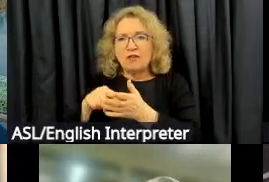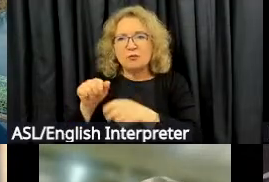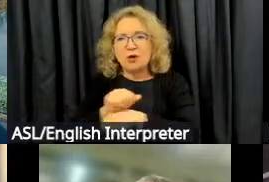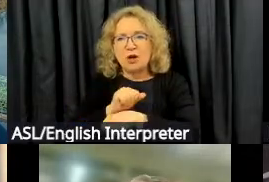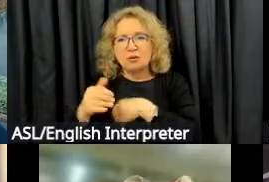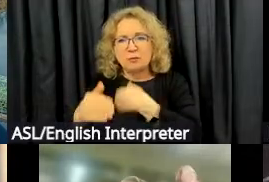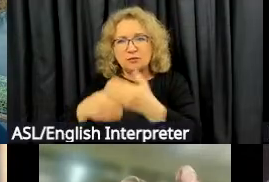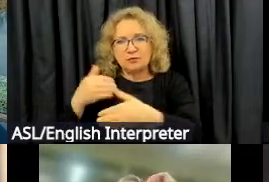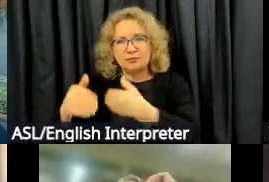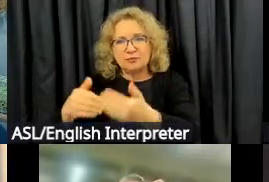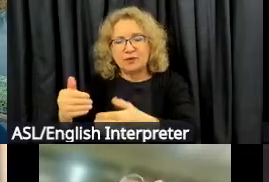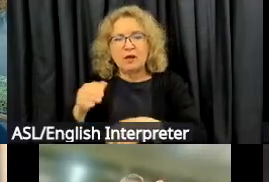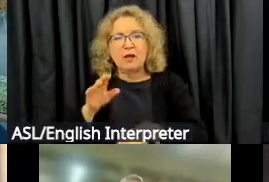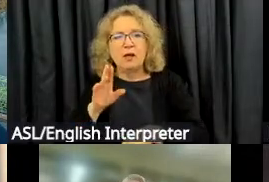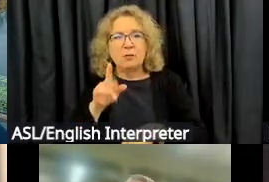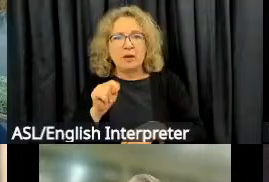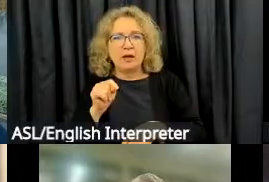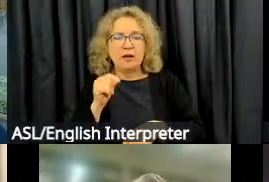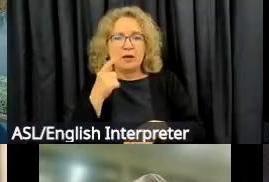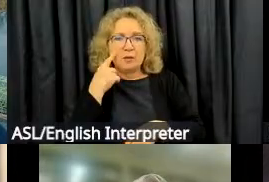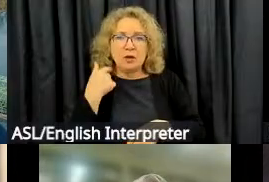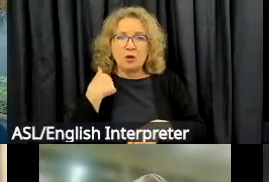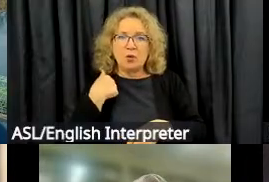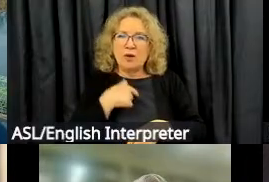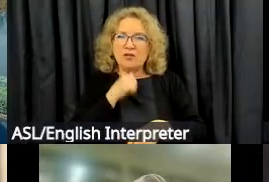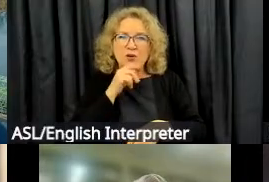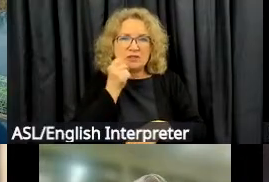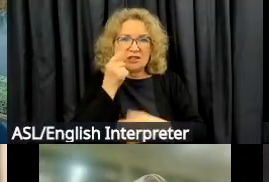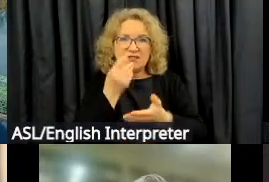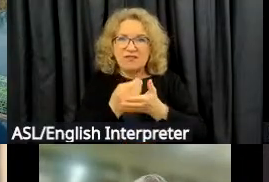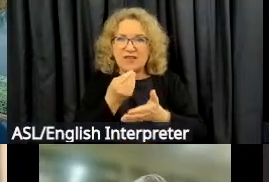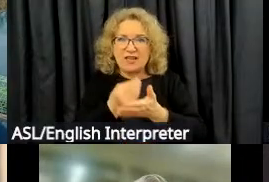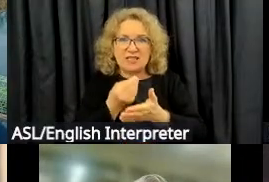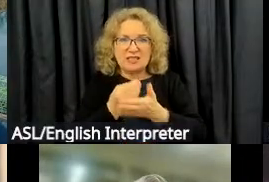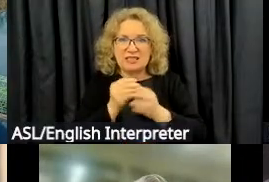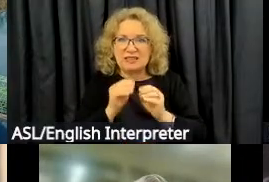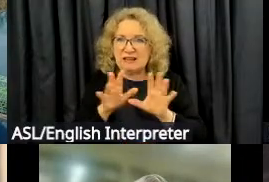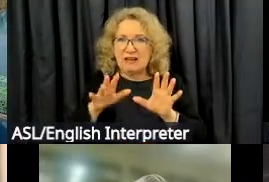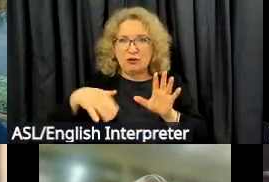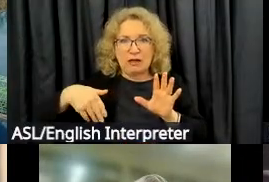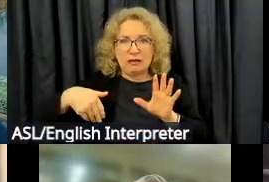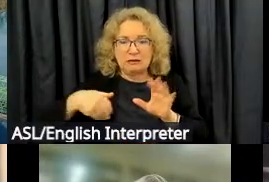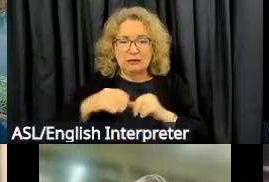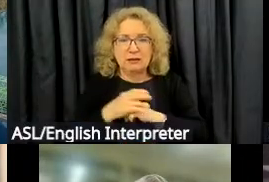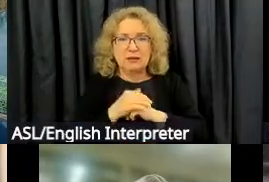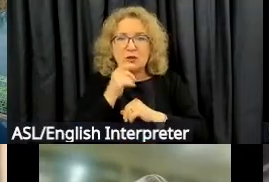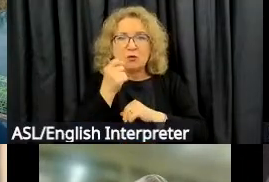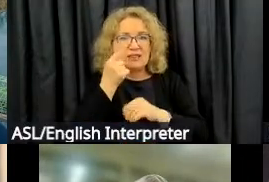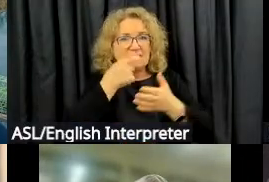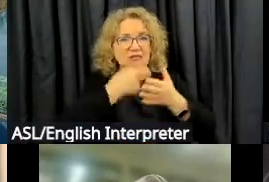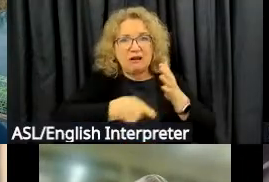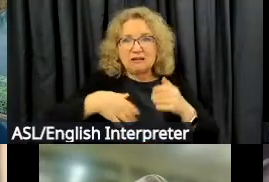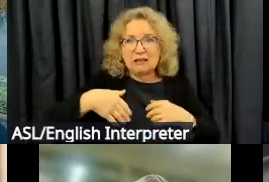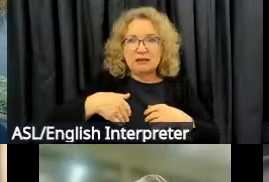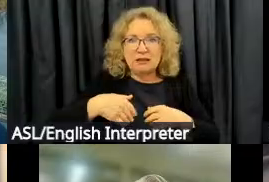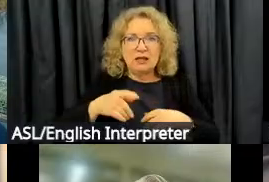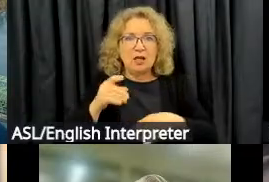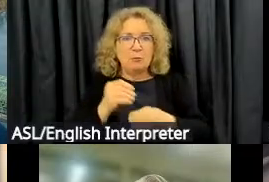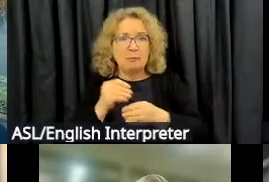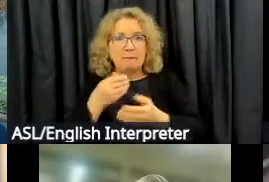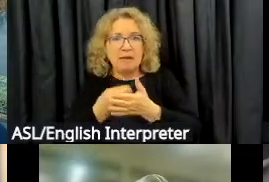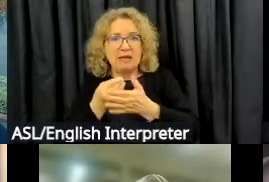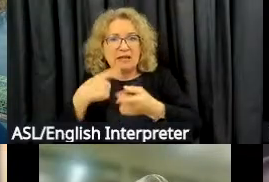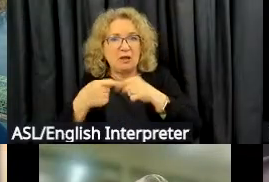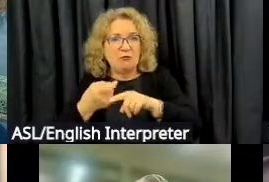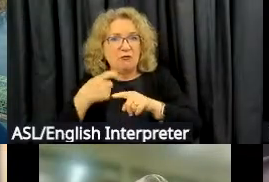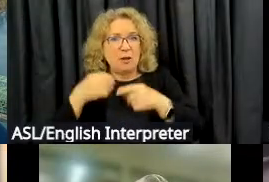think since we don't really understand the funding clearly, we don't understand the cost, we're not sure where all the money's coming from. What I